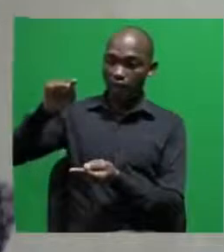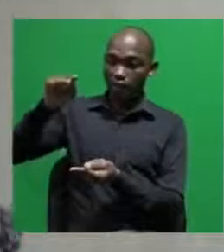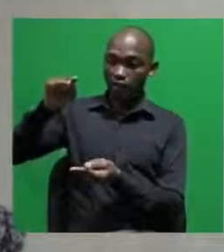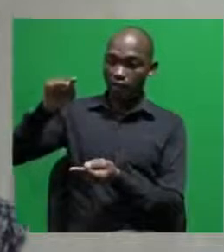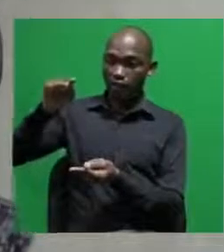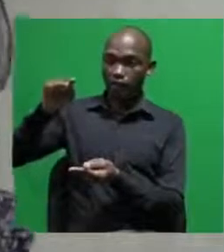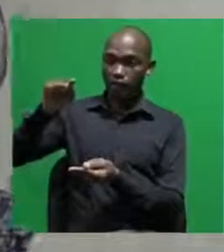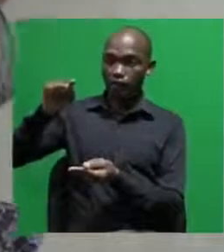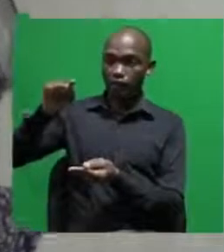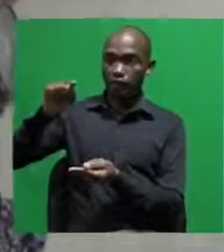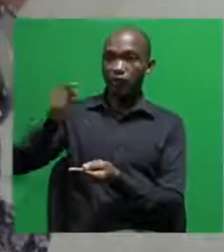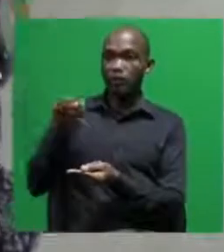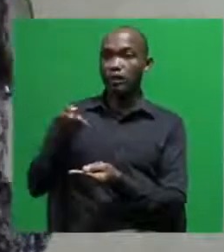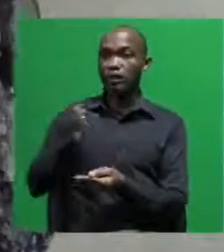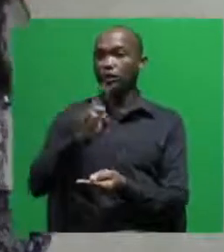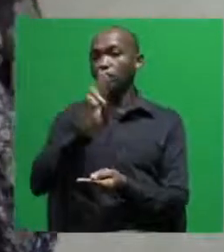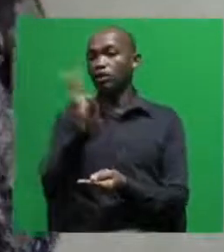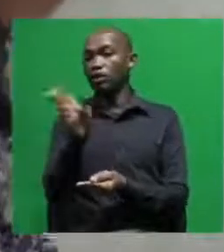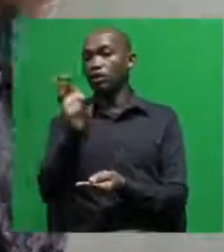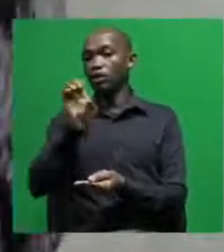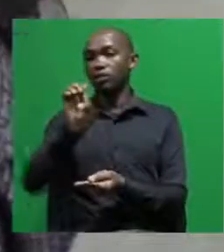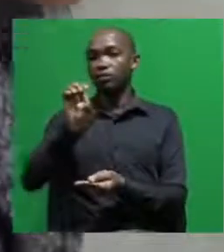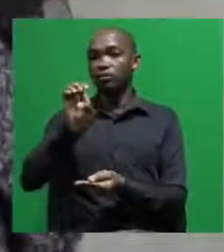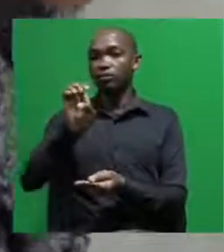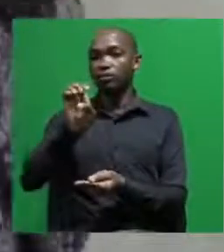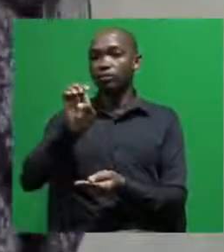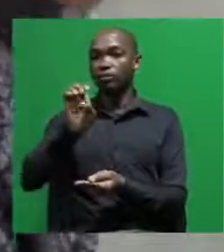is called as a height,